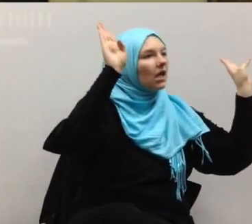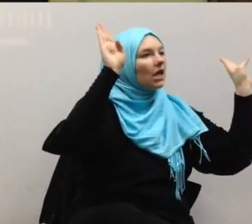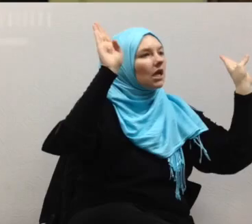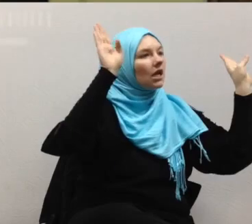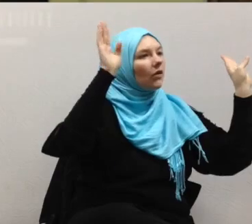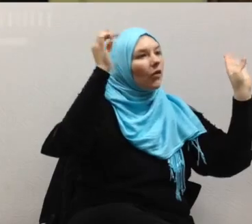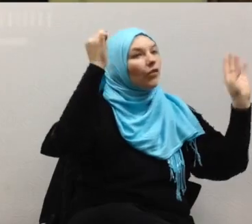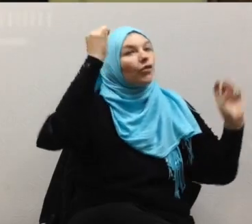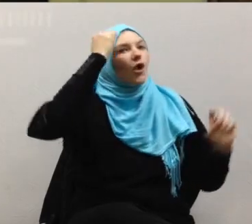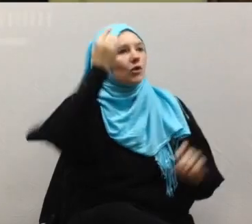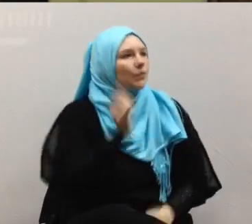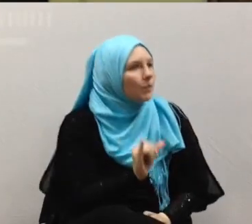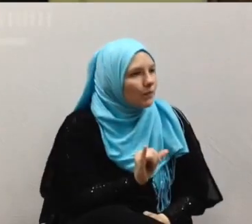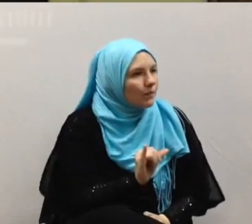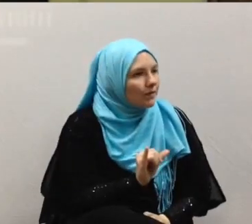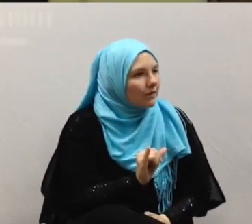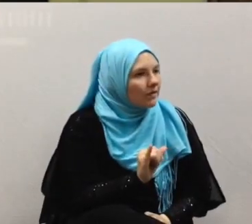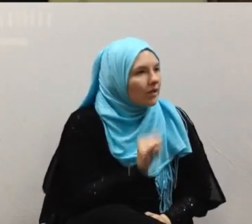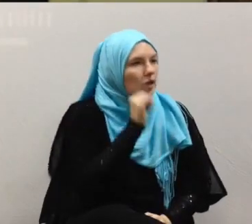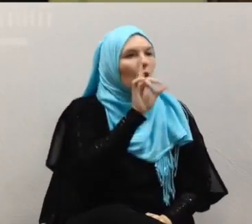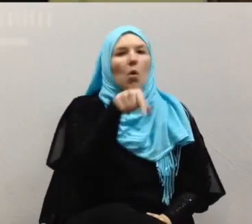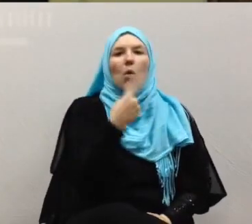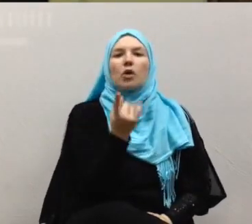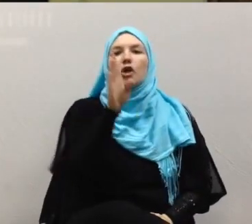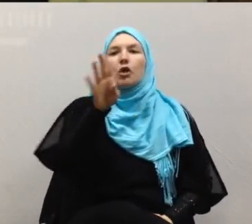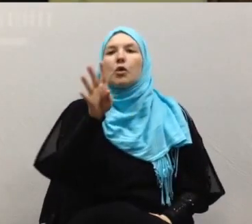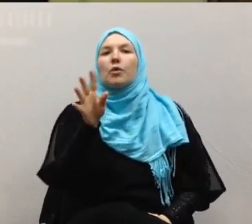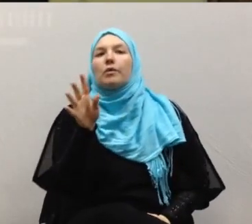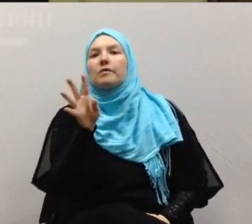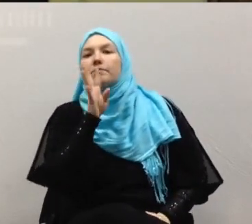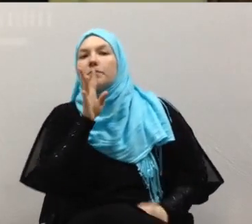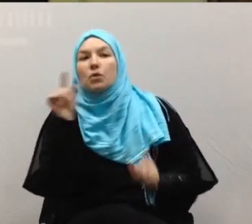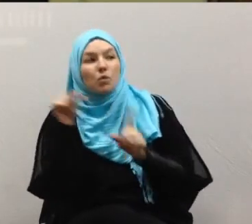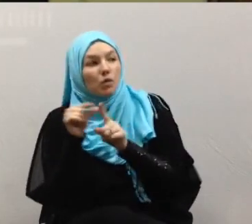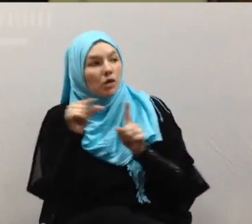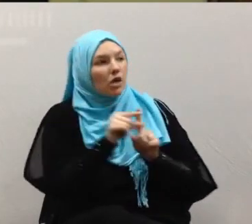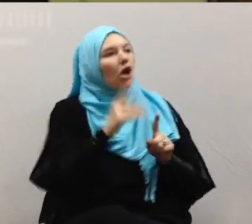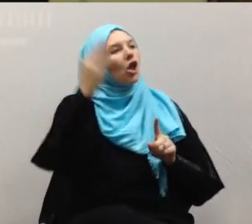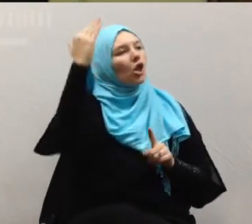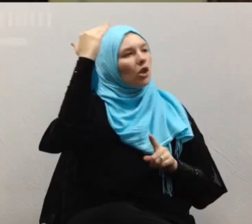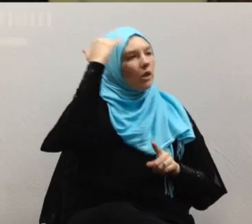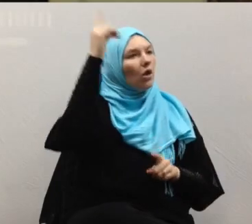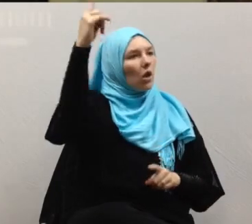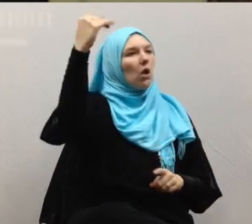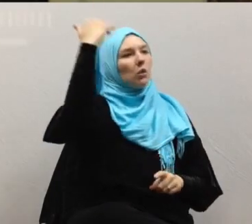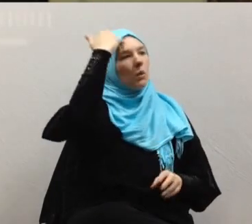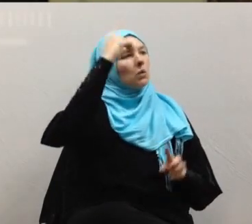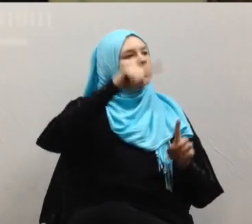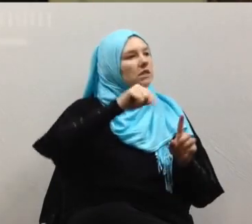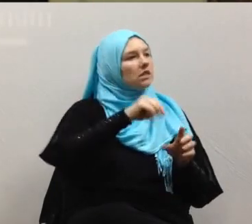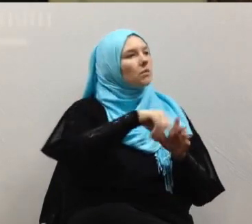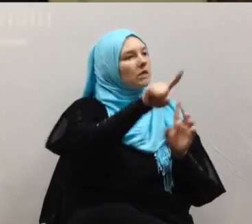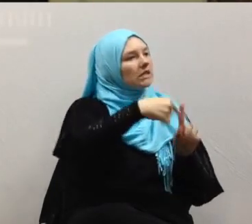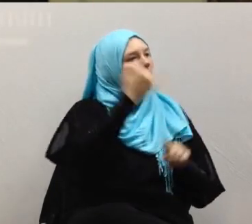Even before it becomes a real thought, Allah knows it when it is an idea in your heart. Before you